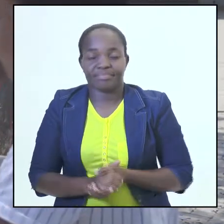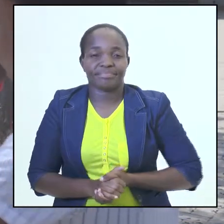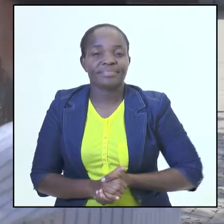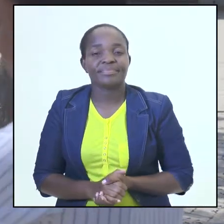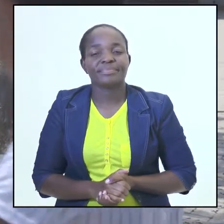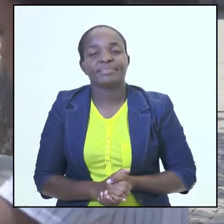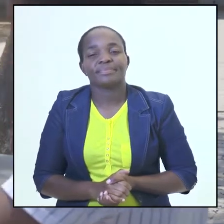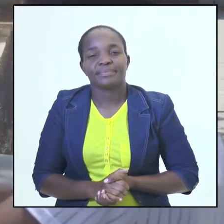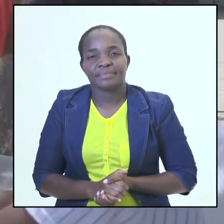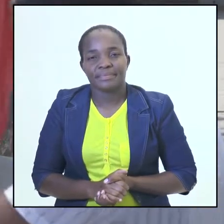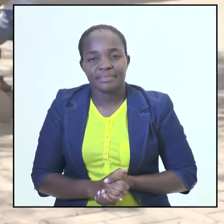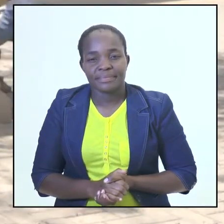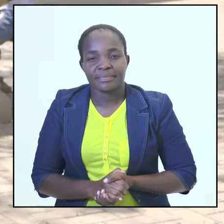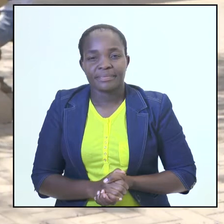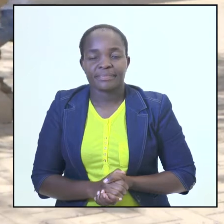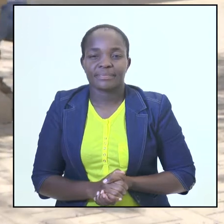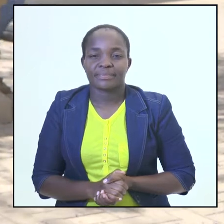go.